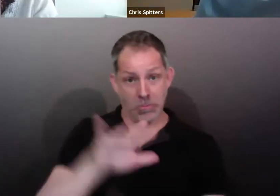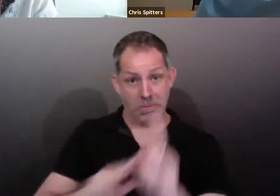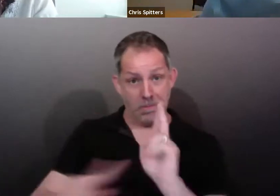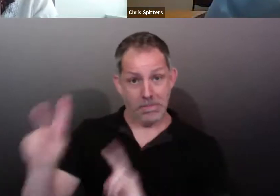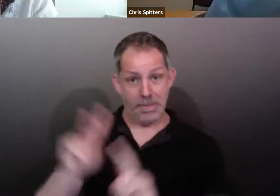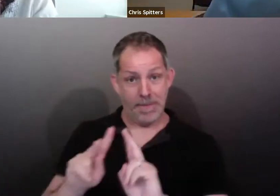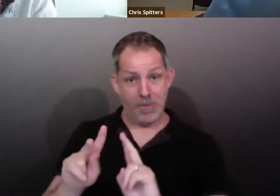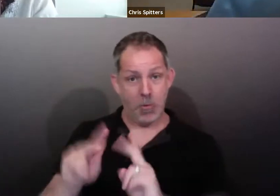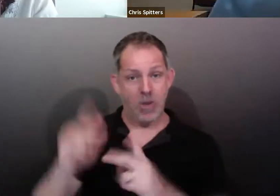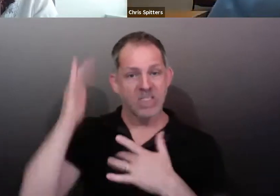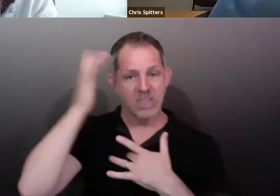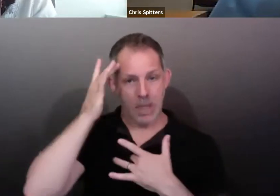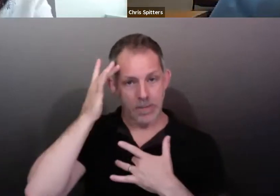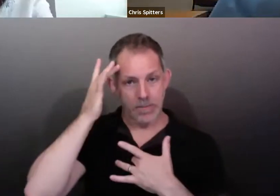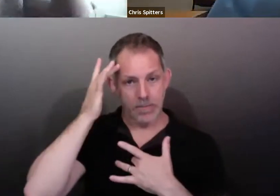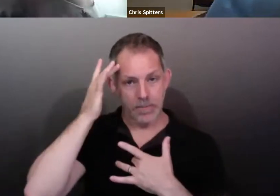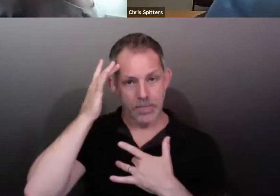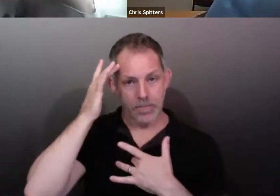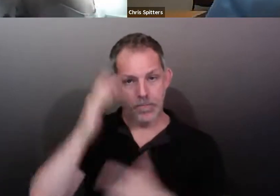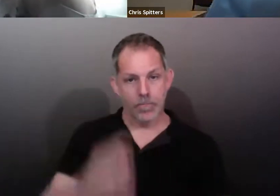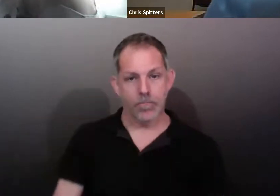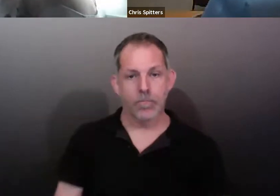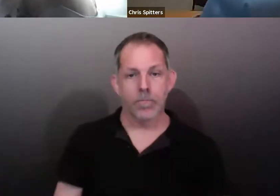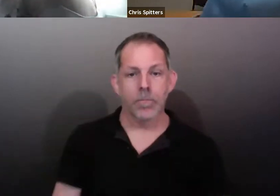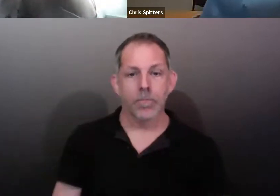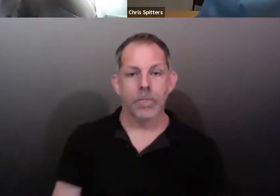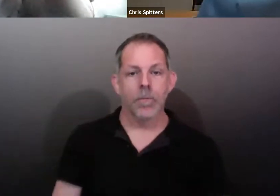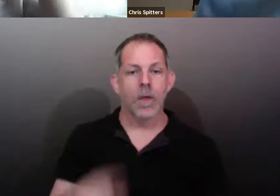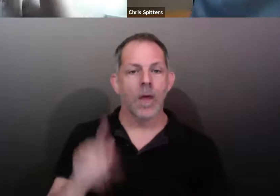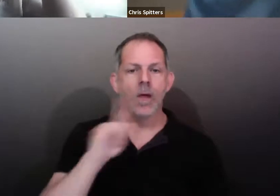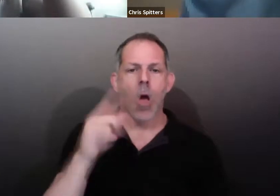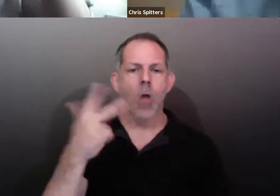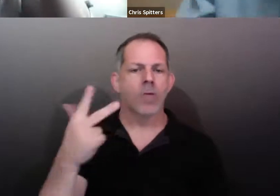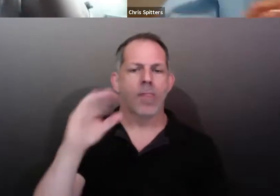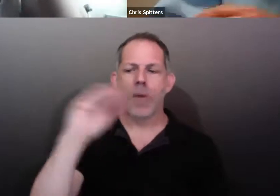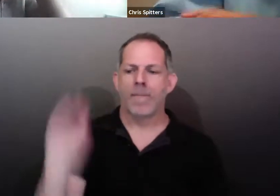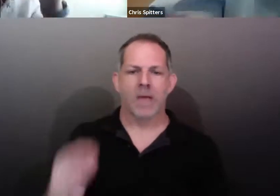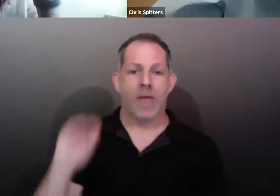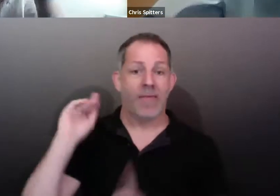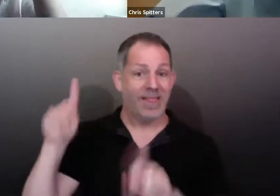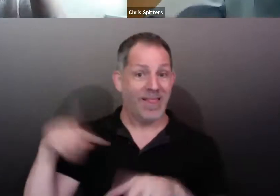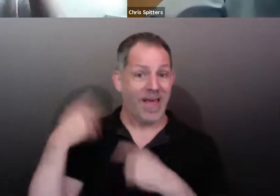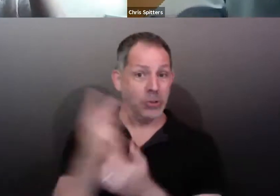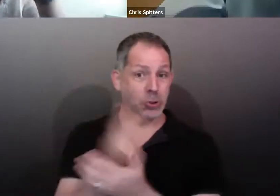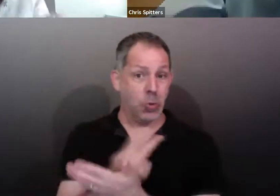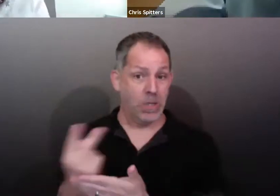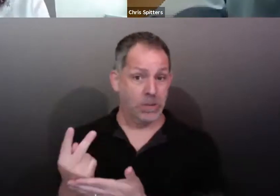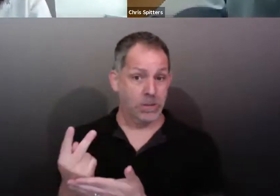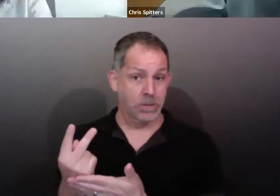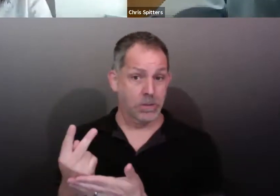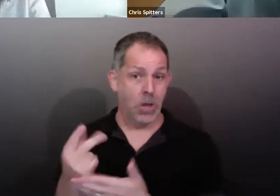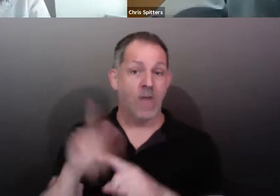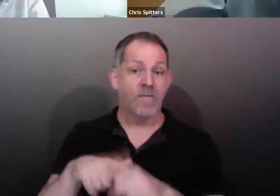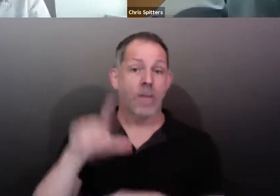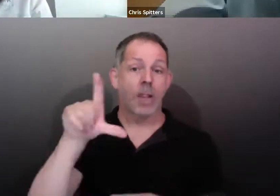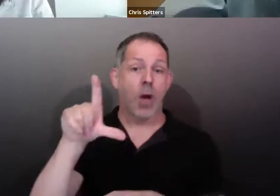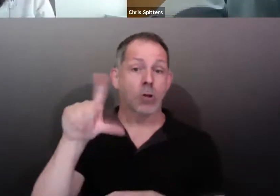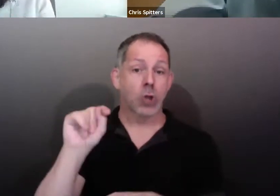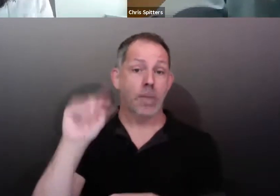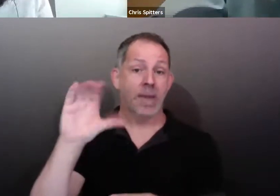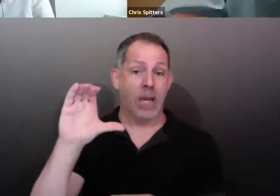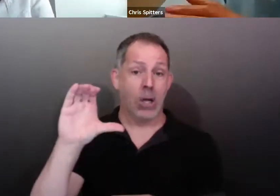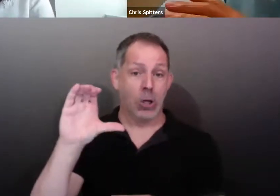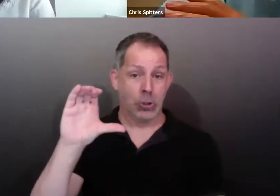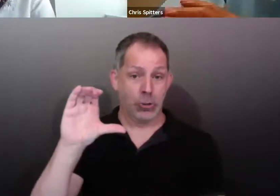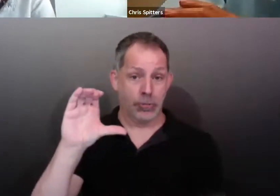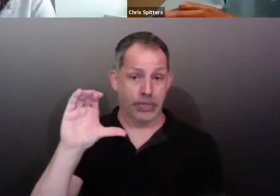last 2 weeks. And, excuse me, the last 2 weeks. And you